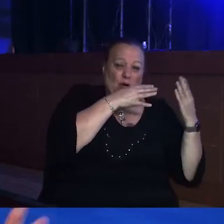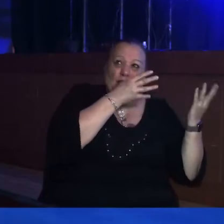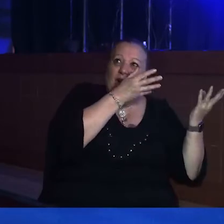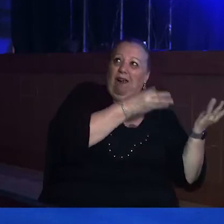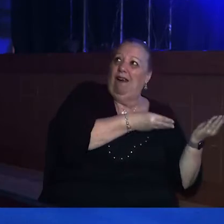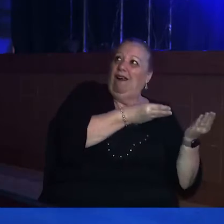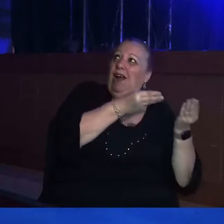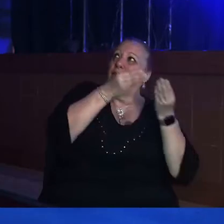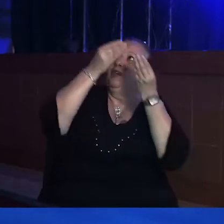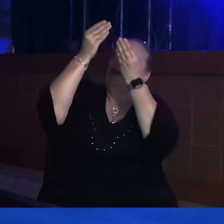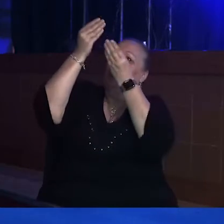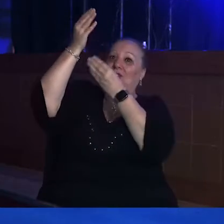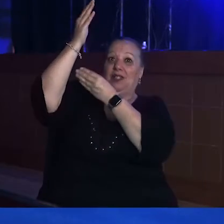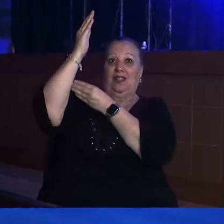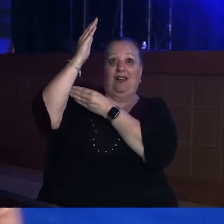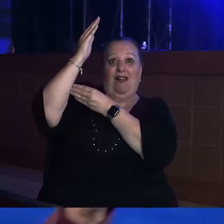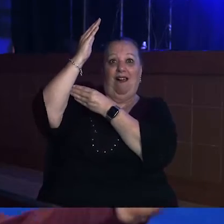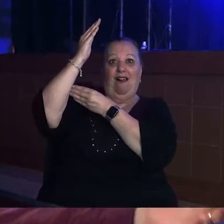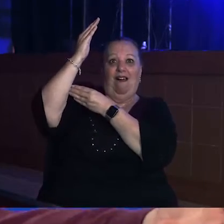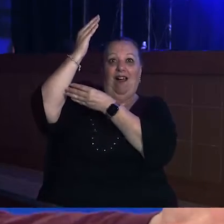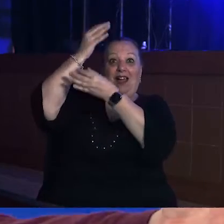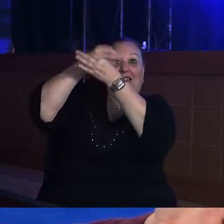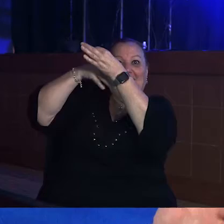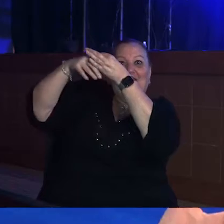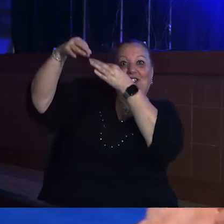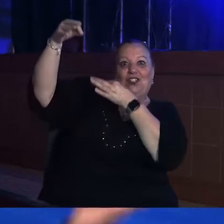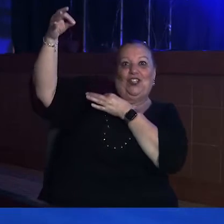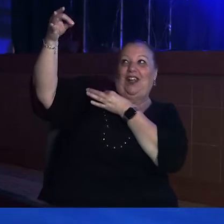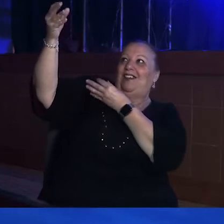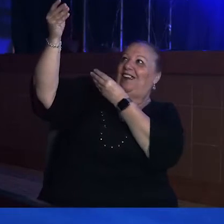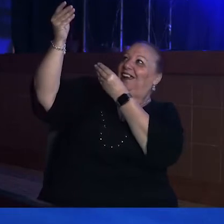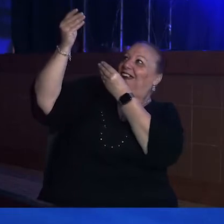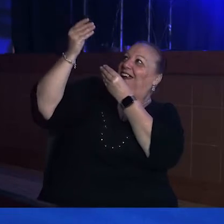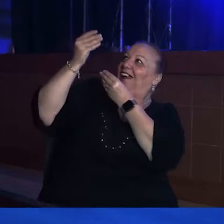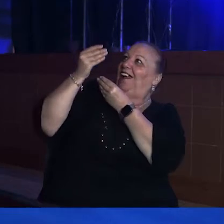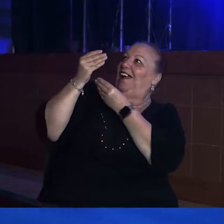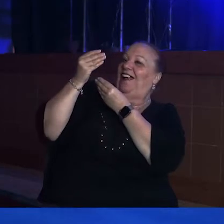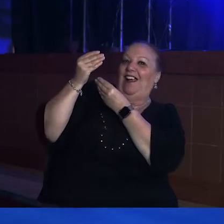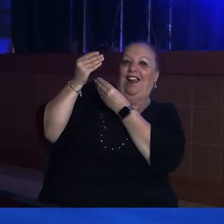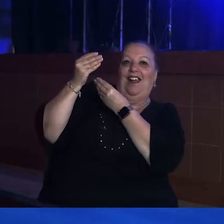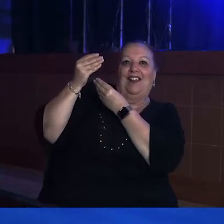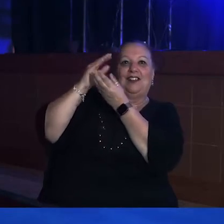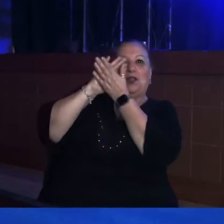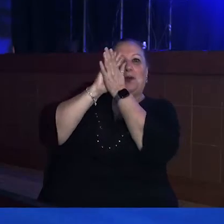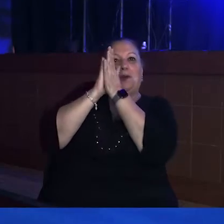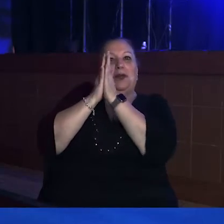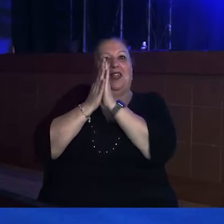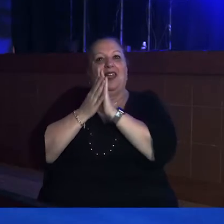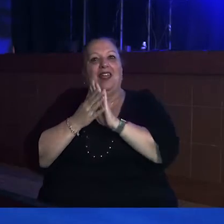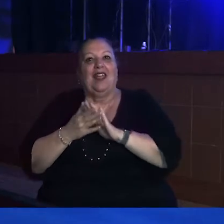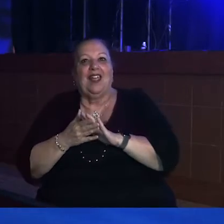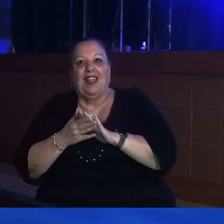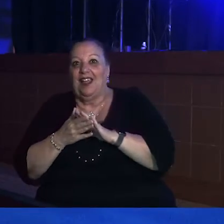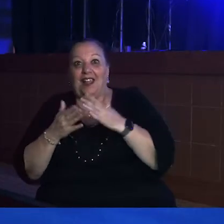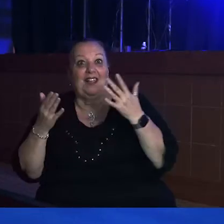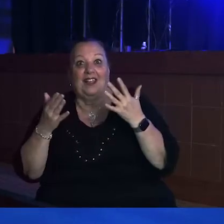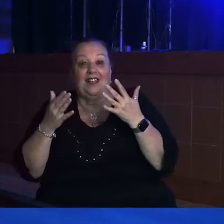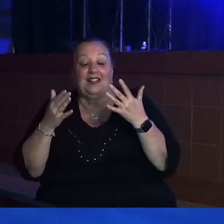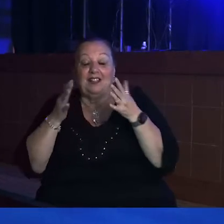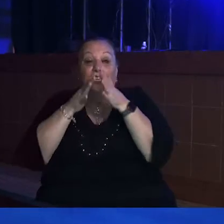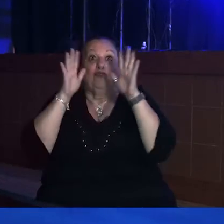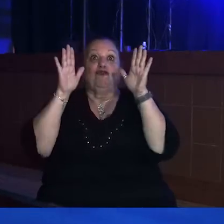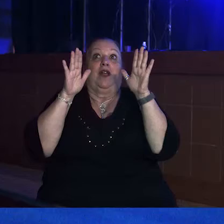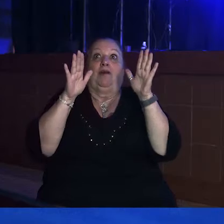God, and I'm going to exchange this for his peace that's just incredible,